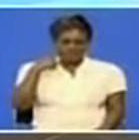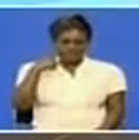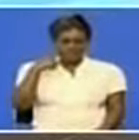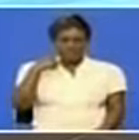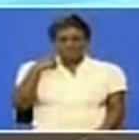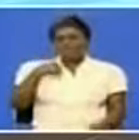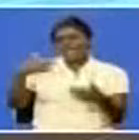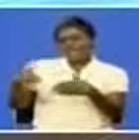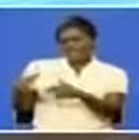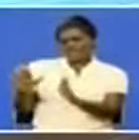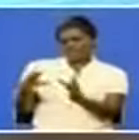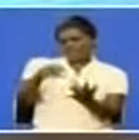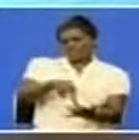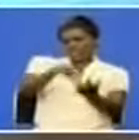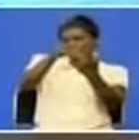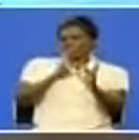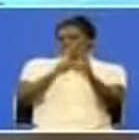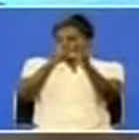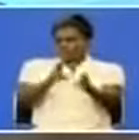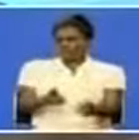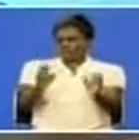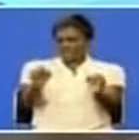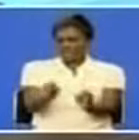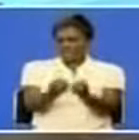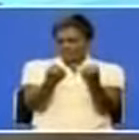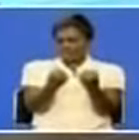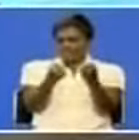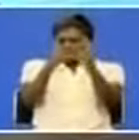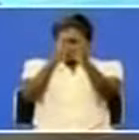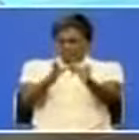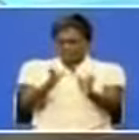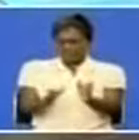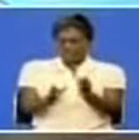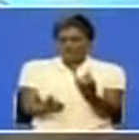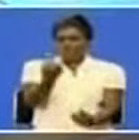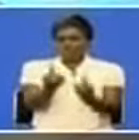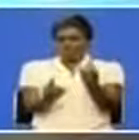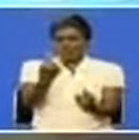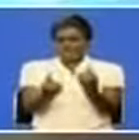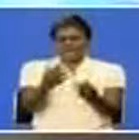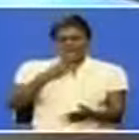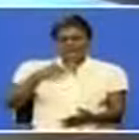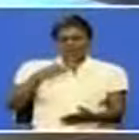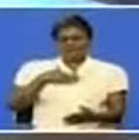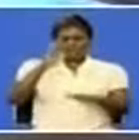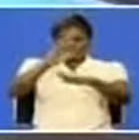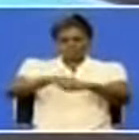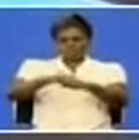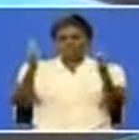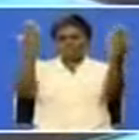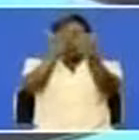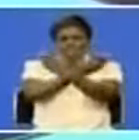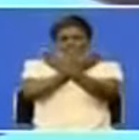basi nakuacha na makala maalum ambayo yanaandaliwa na Agnes Penda, makala ya chungu chetu. Uwe na usiku mwema.